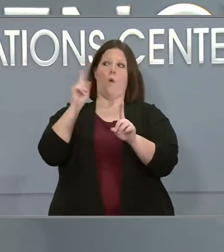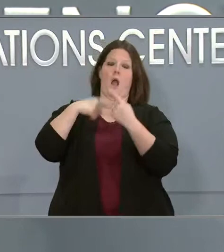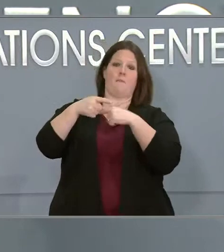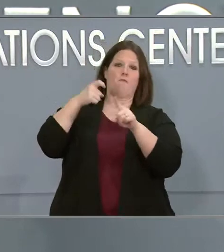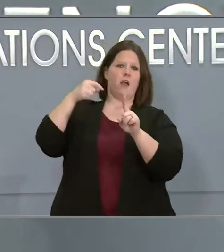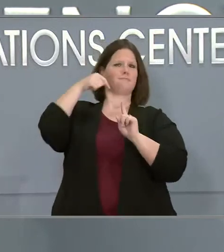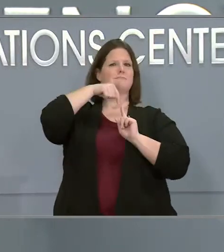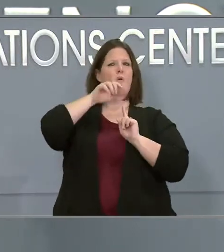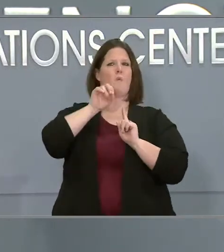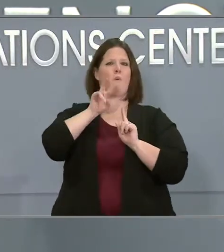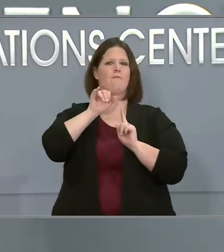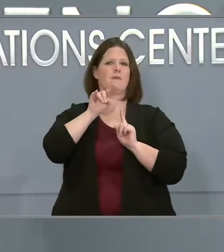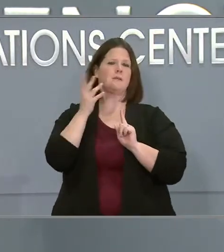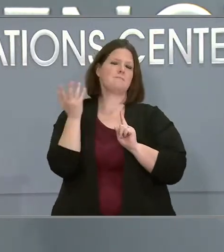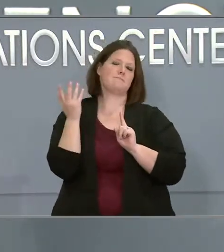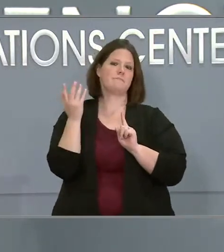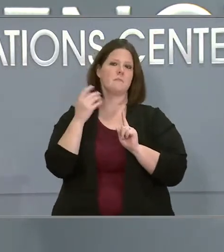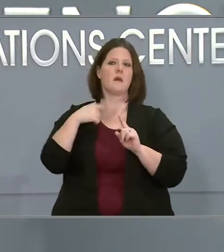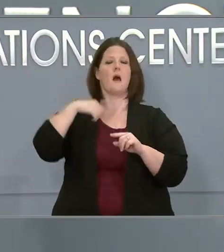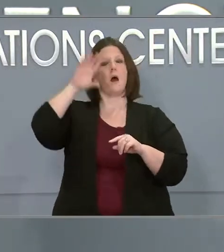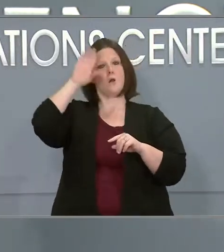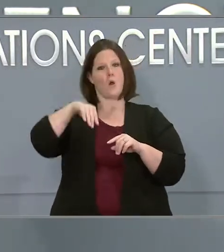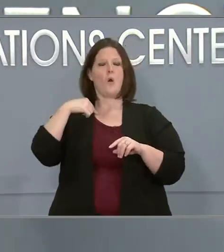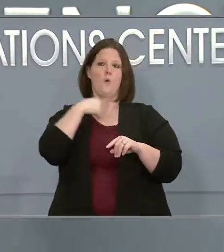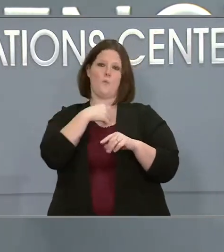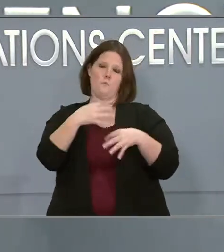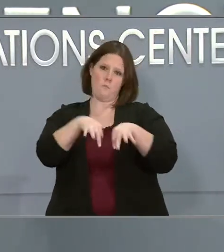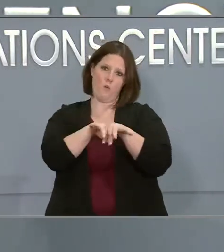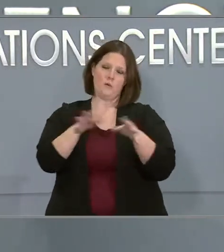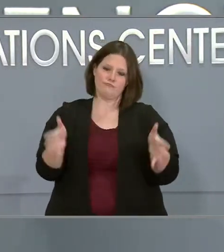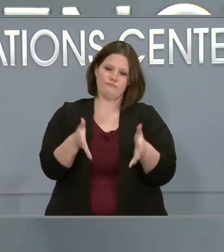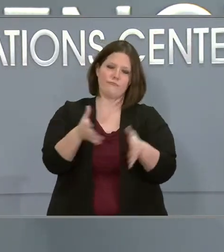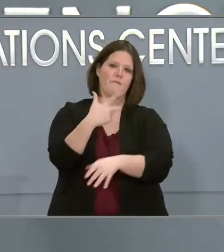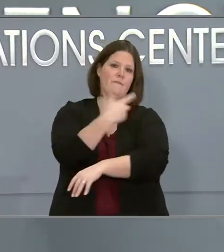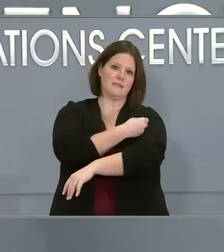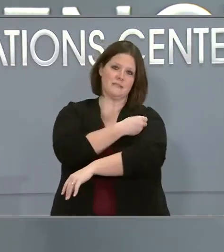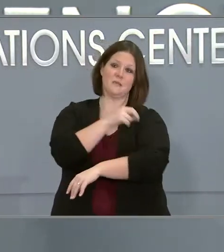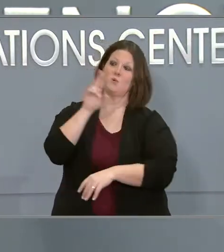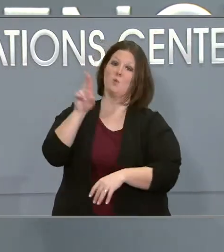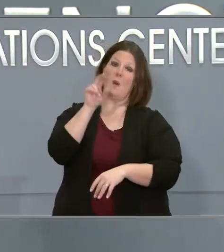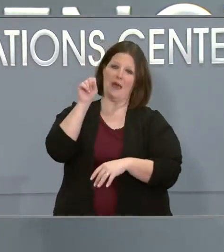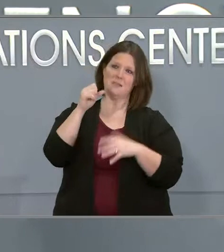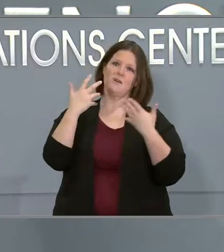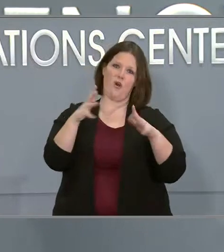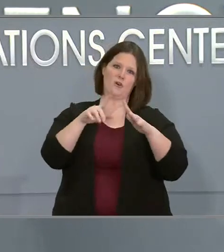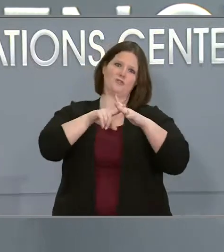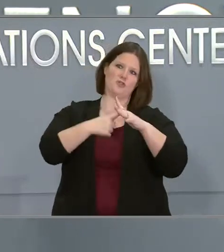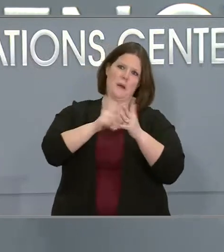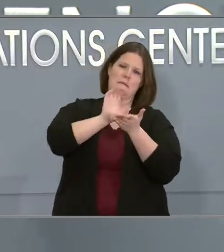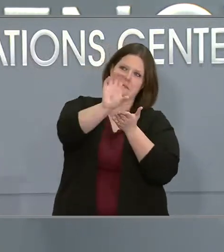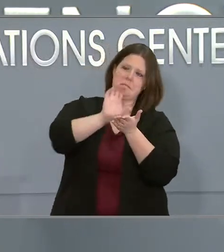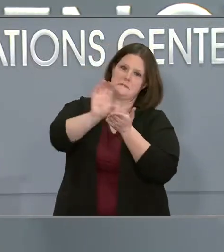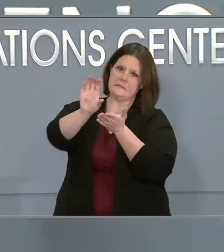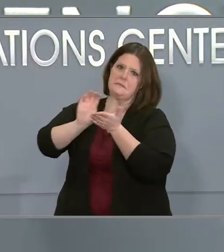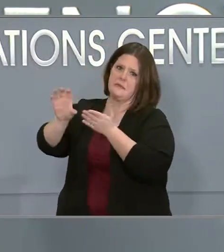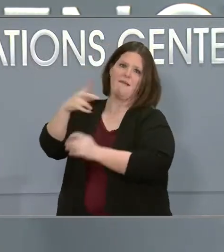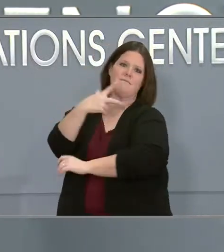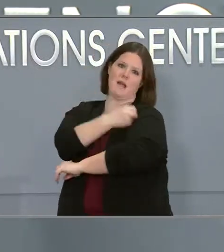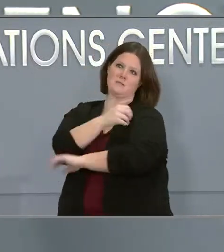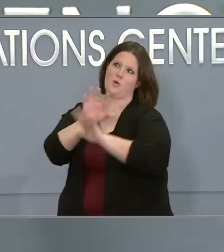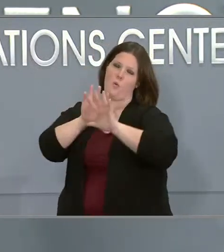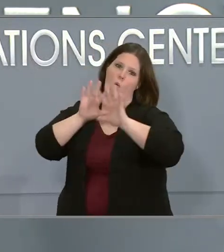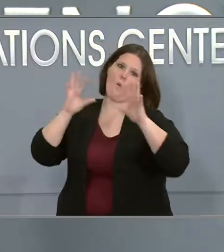the United States has been working to make sure we are getting vaccine across the world. And that's why we want to make sure that